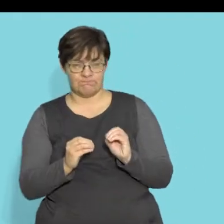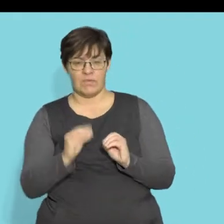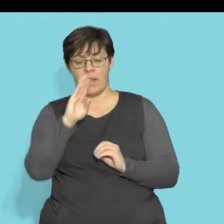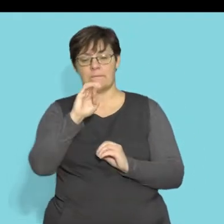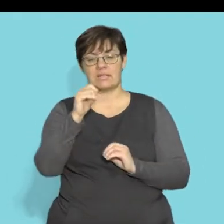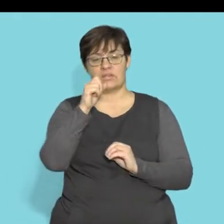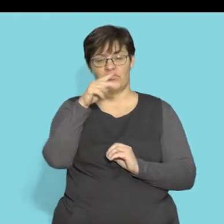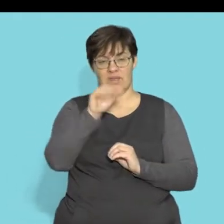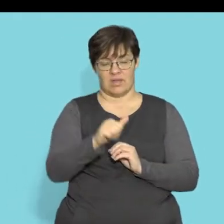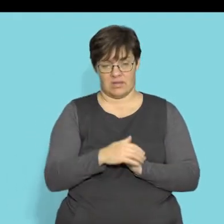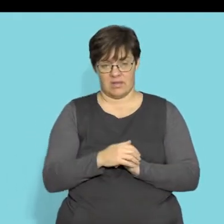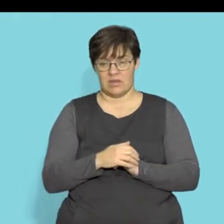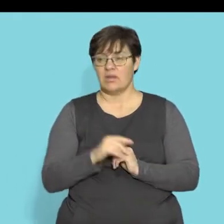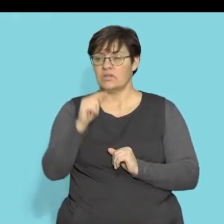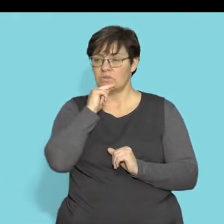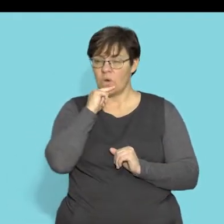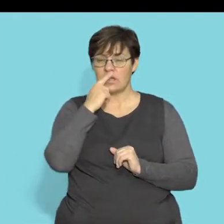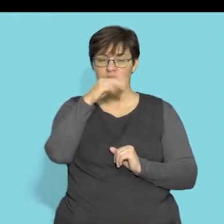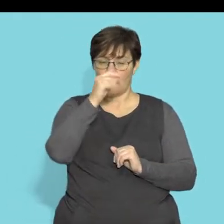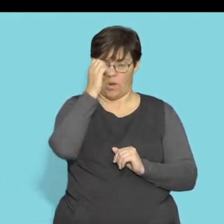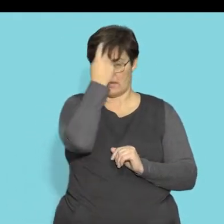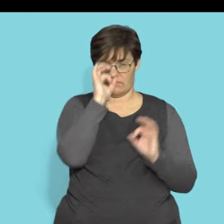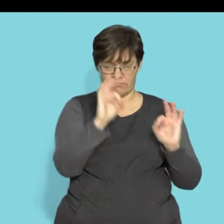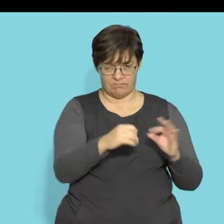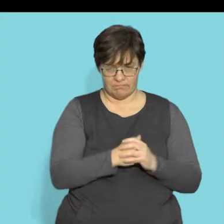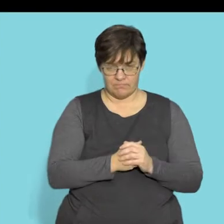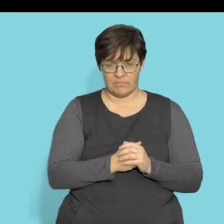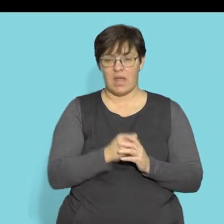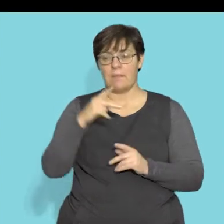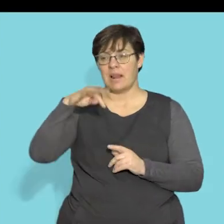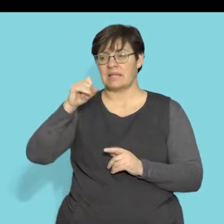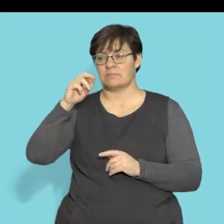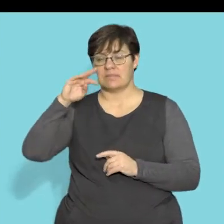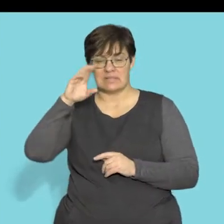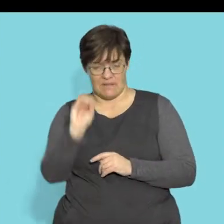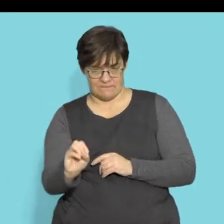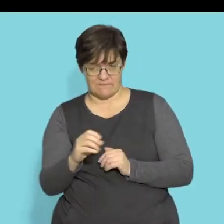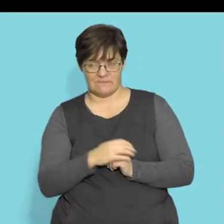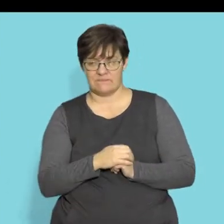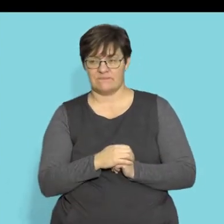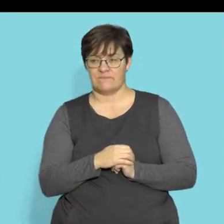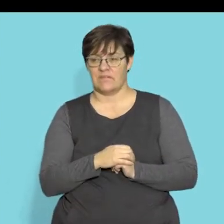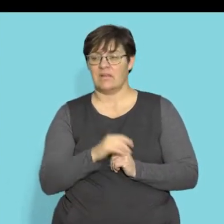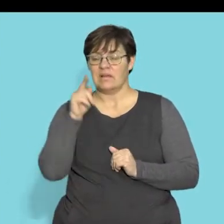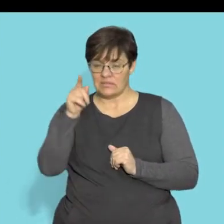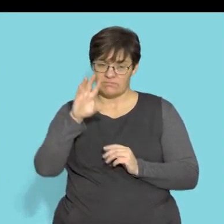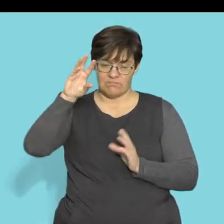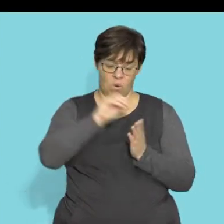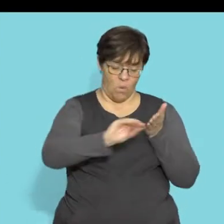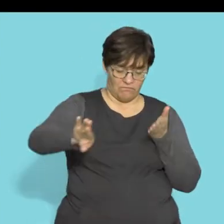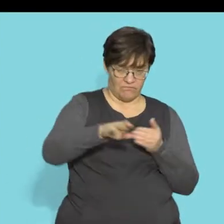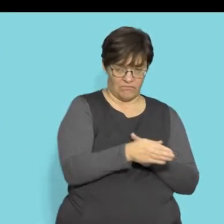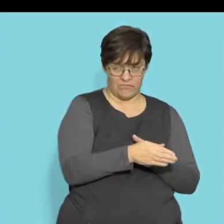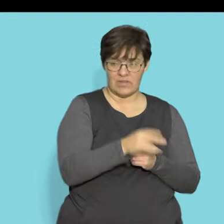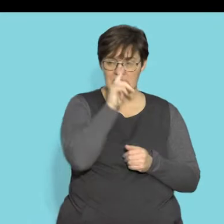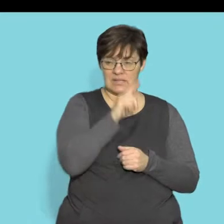a bacterium whose genome is well understood, that has a plasmid. That plasmid is removed,